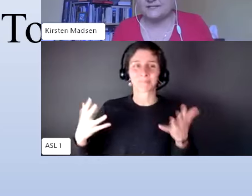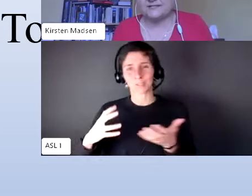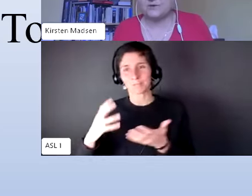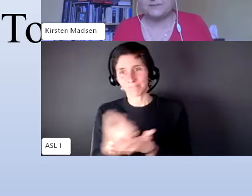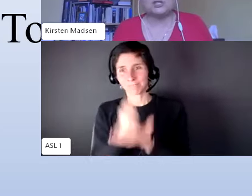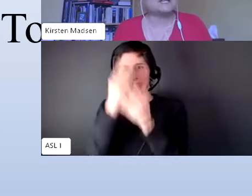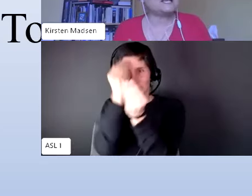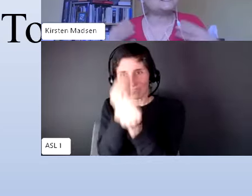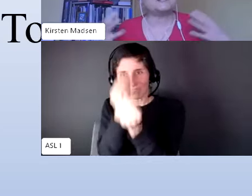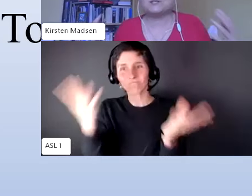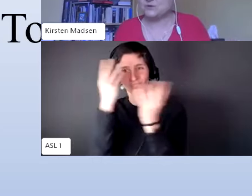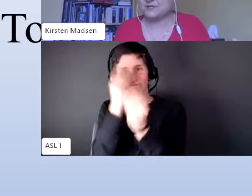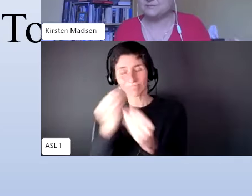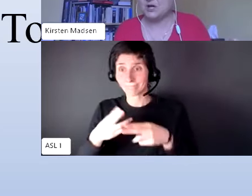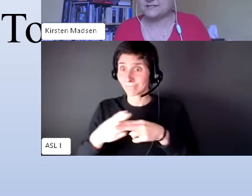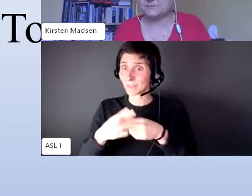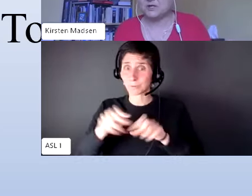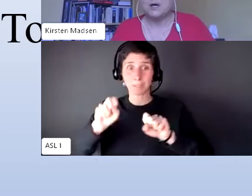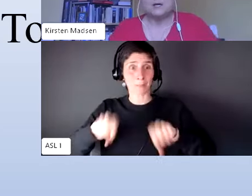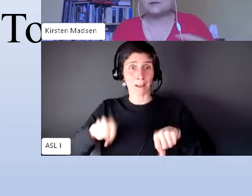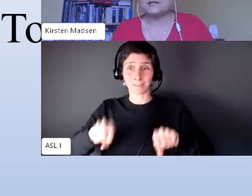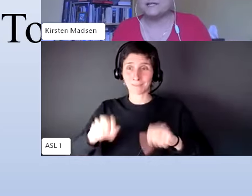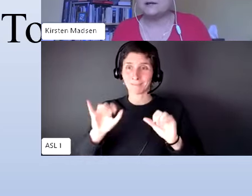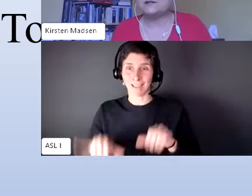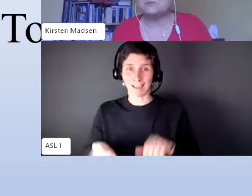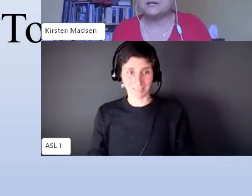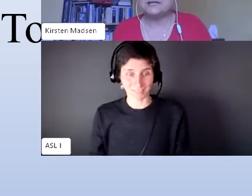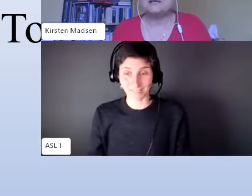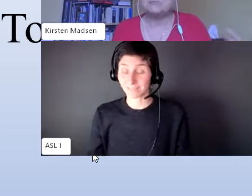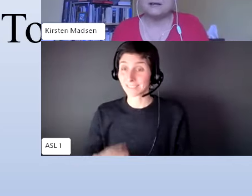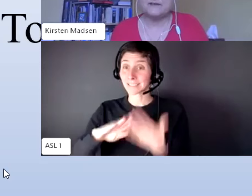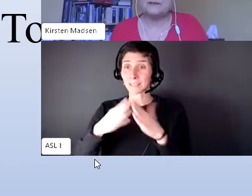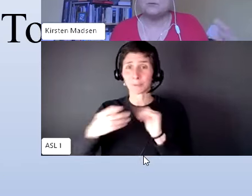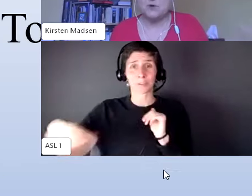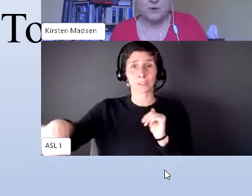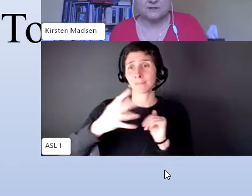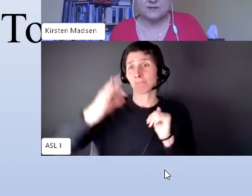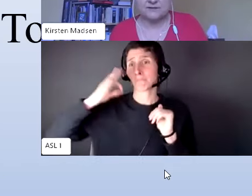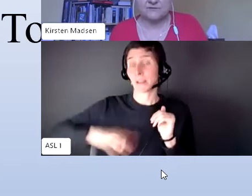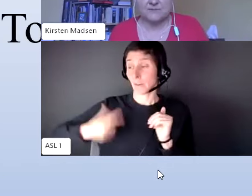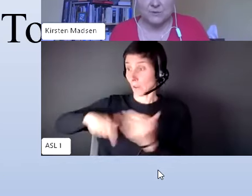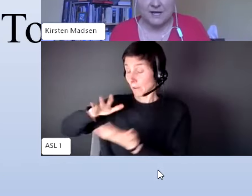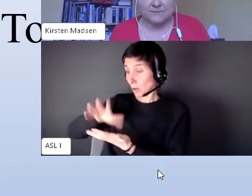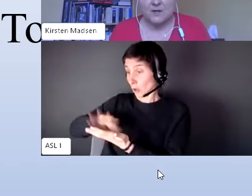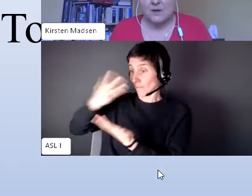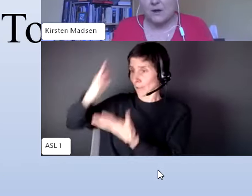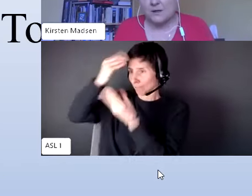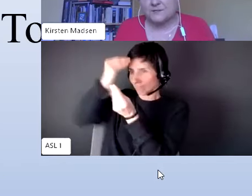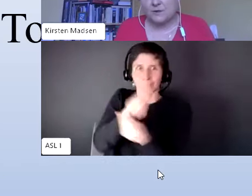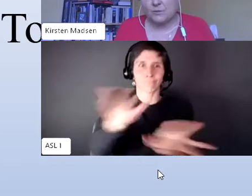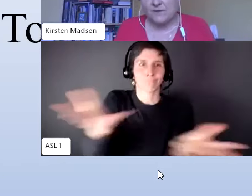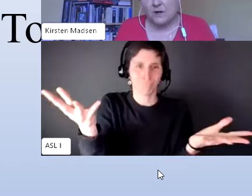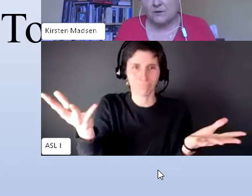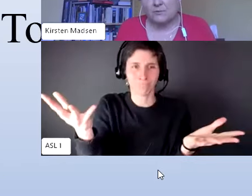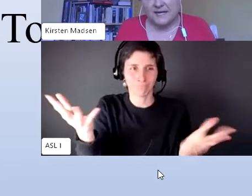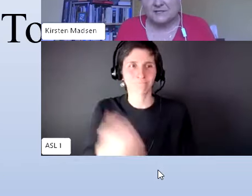sharing this information as soon as possible so the entire community can benefit from what we're learning from as well. Also,